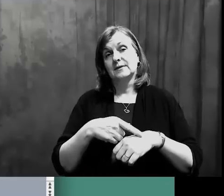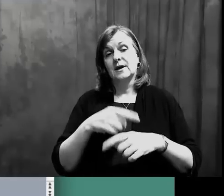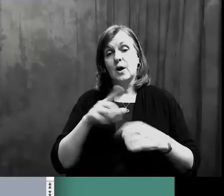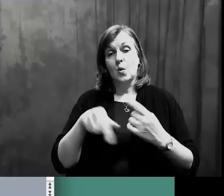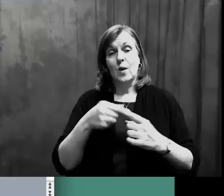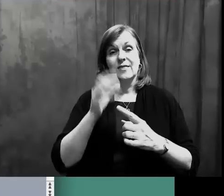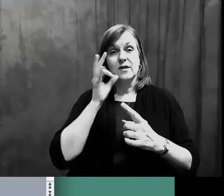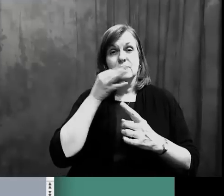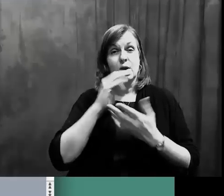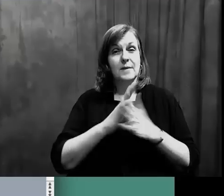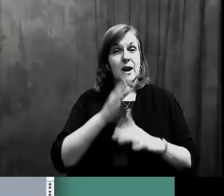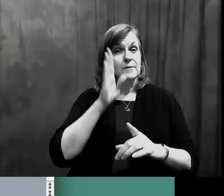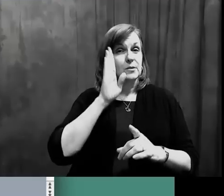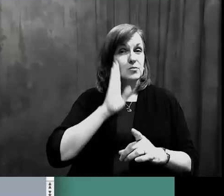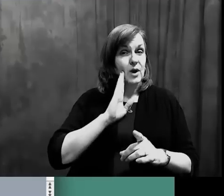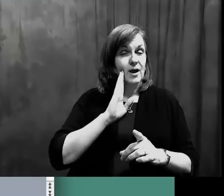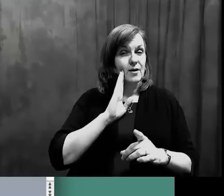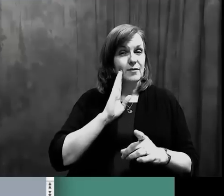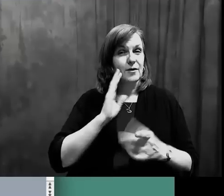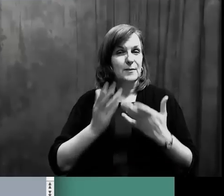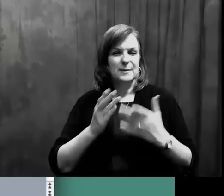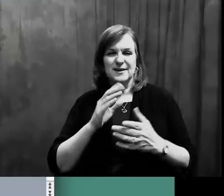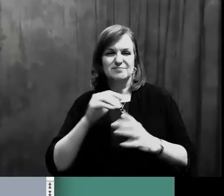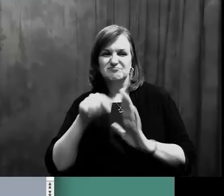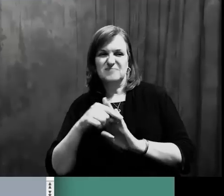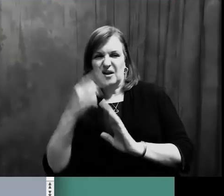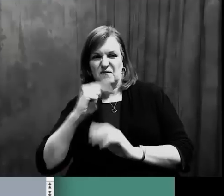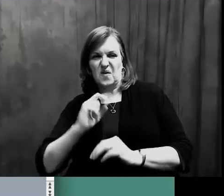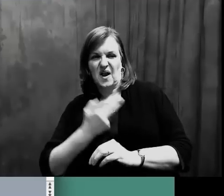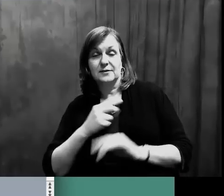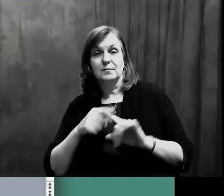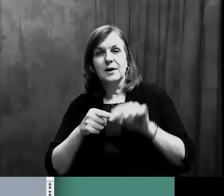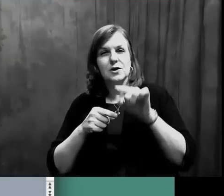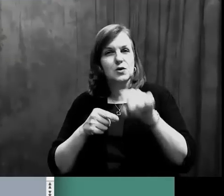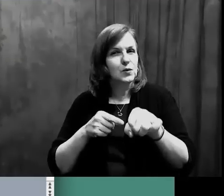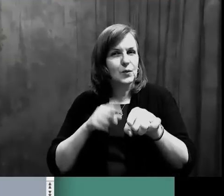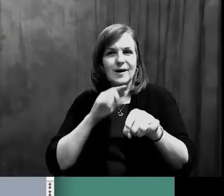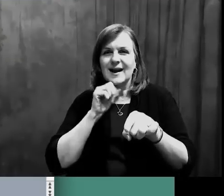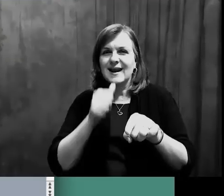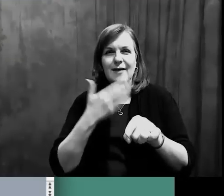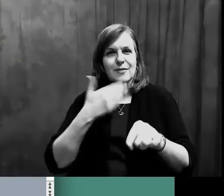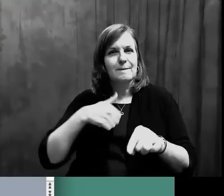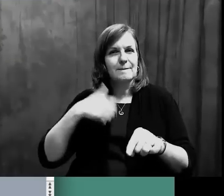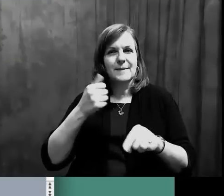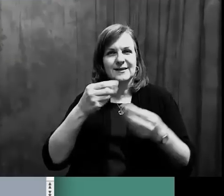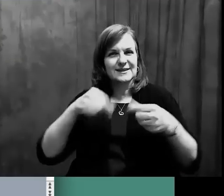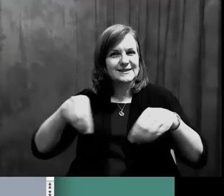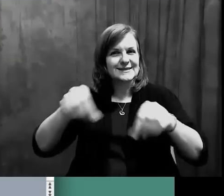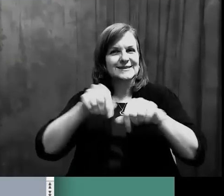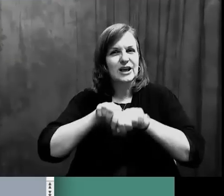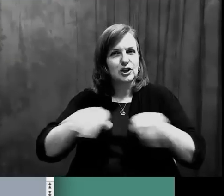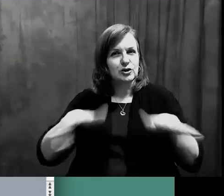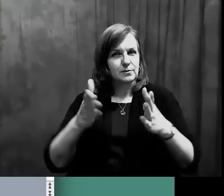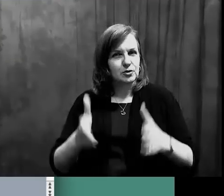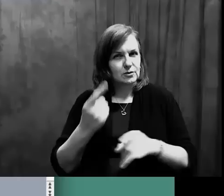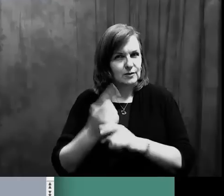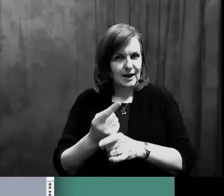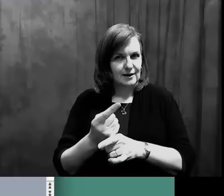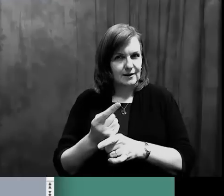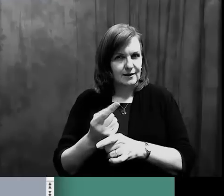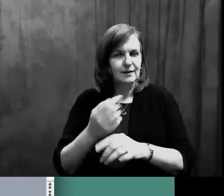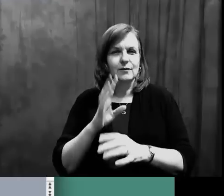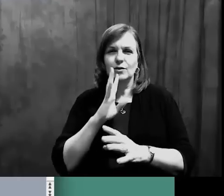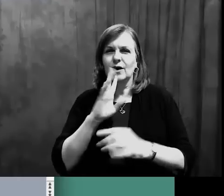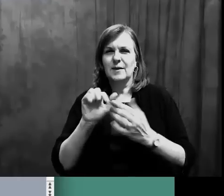to brown. But in many cases, this browning of the fruit may be negative for us, but keep in mind you